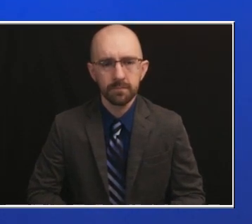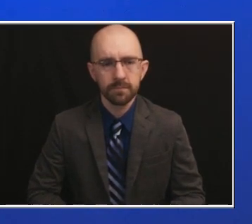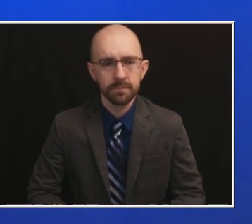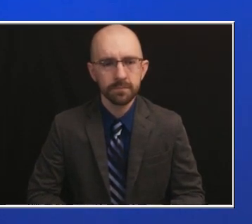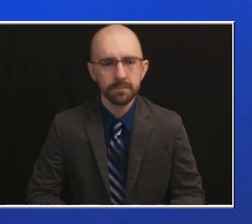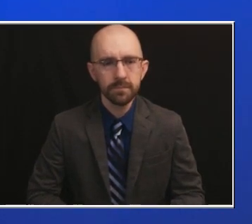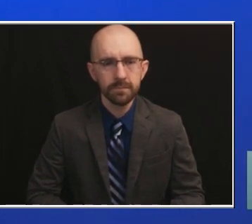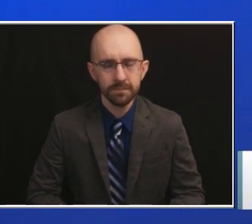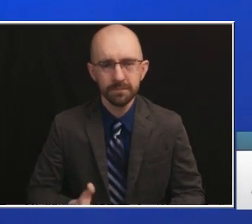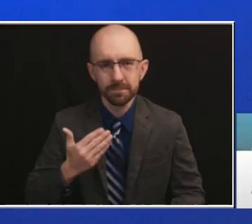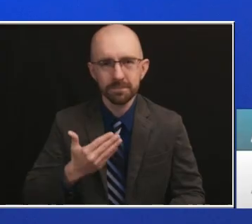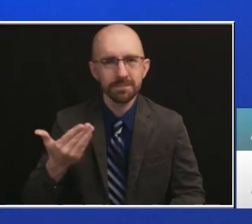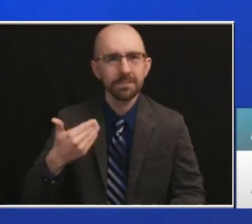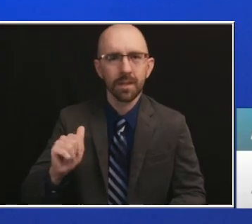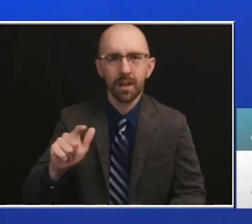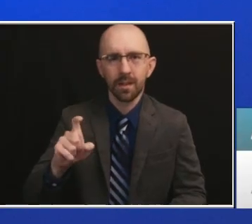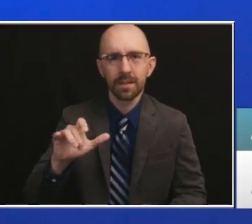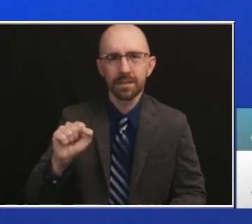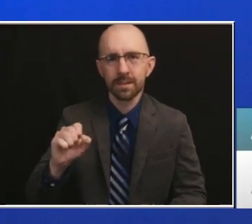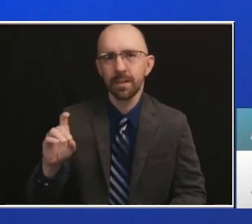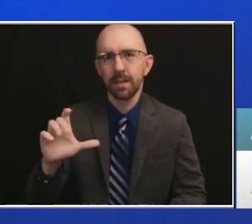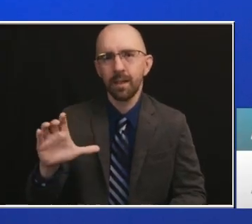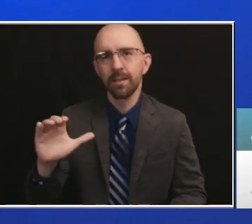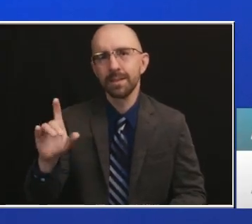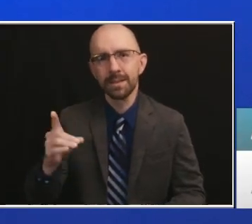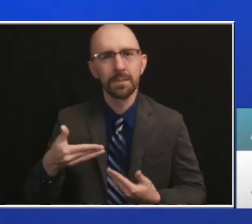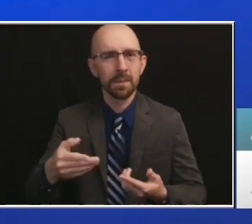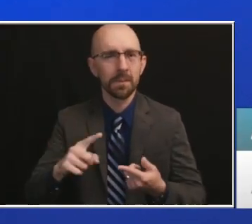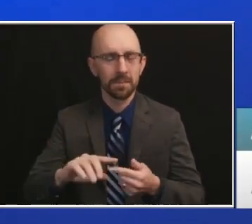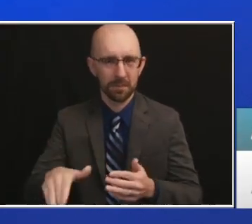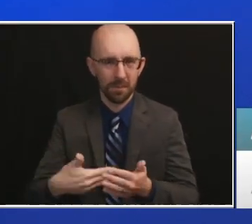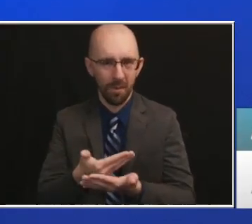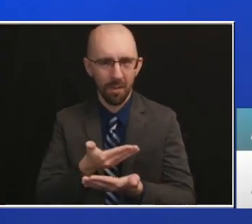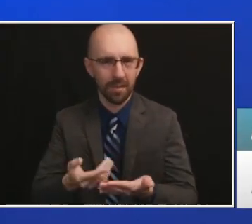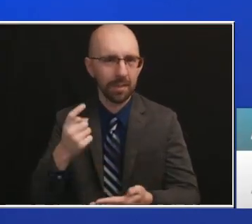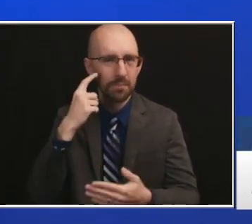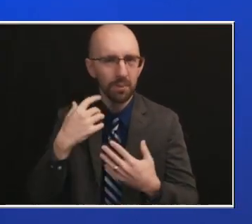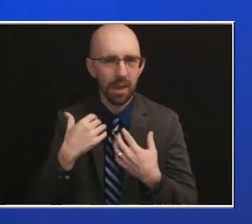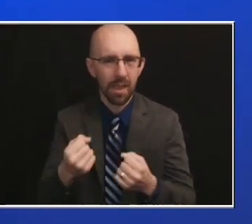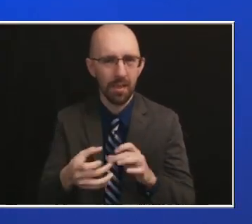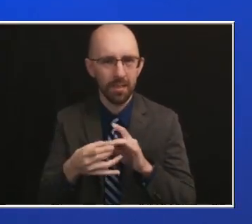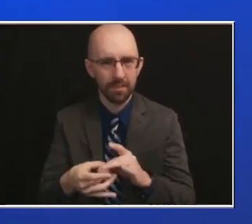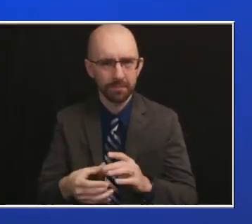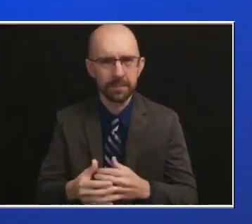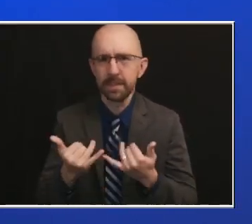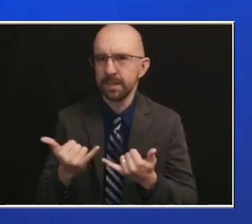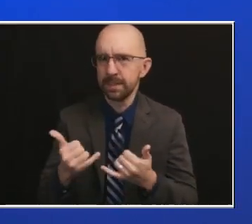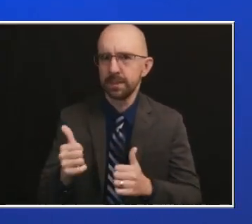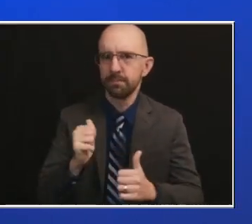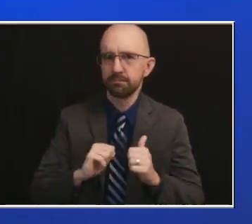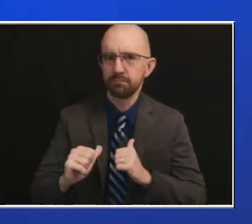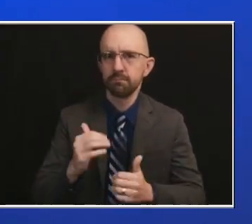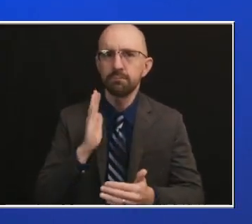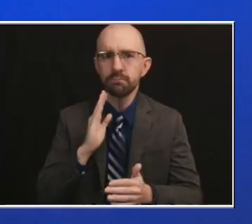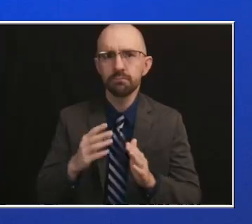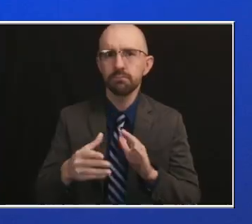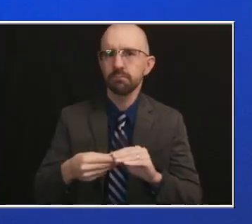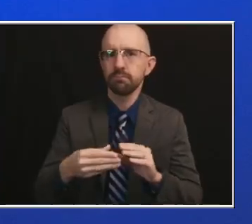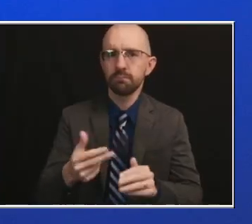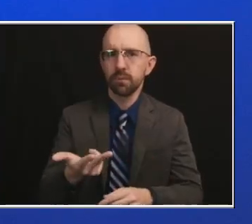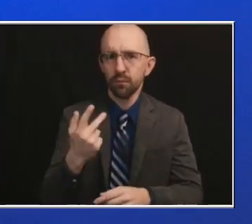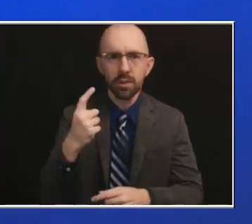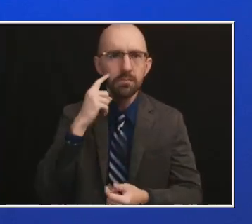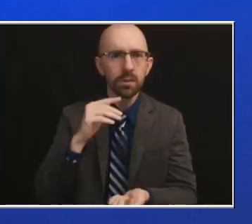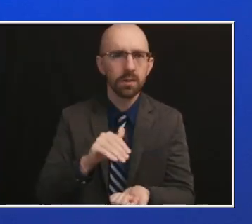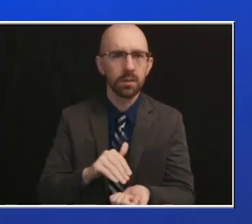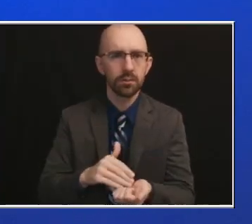Good morning, I'm Alexis Del Cid. Welcome to All Things Brain Health. On this episode, we have three neurologists with me on the set. One